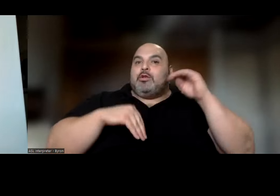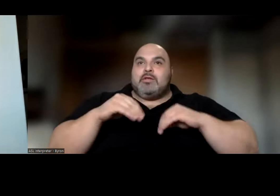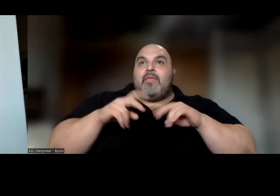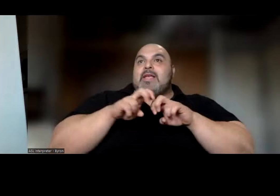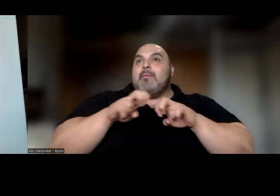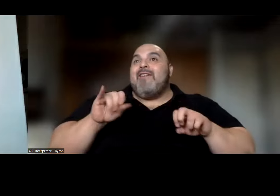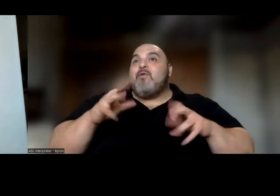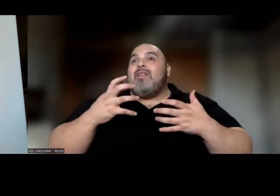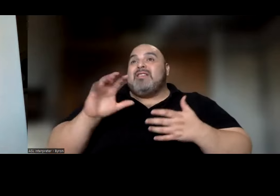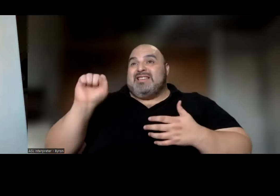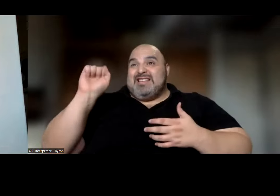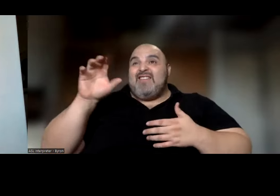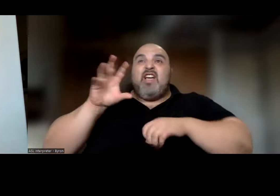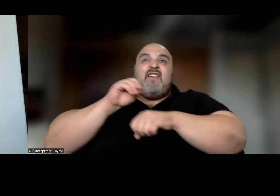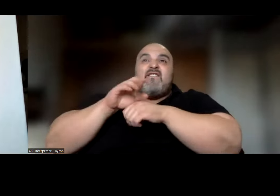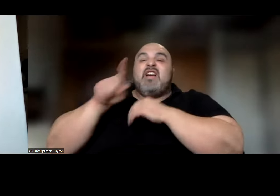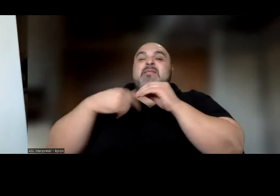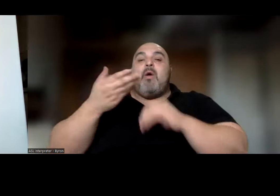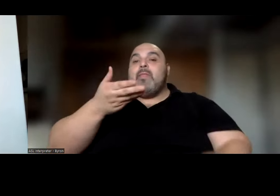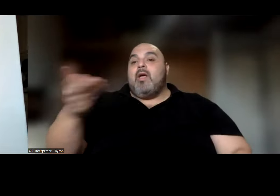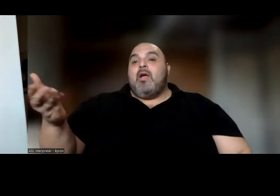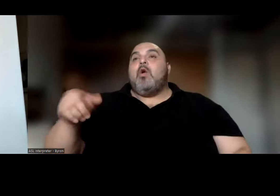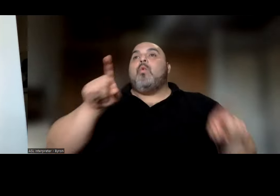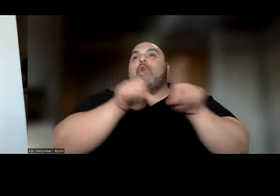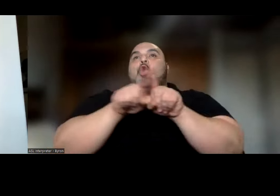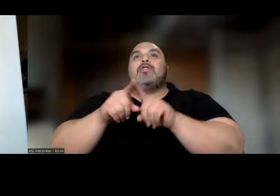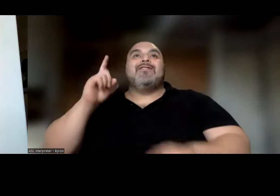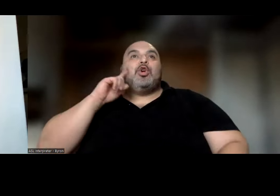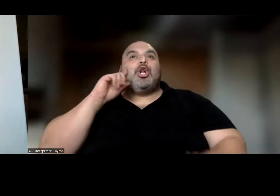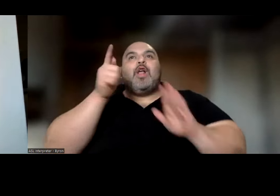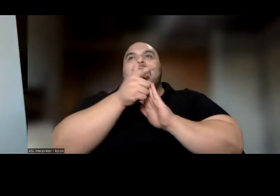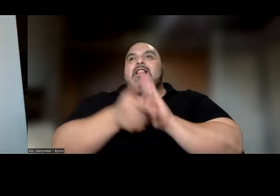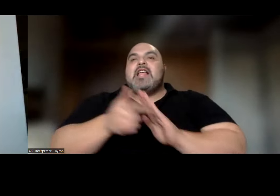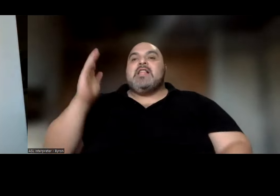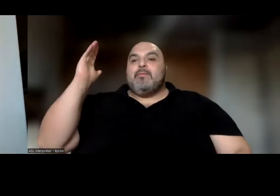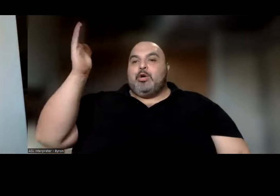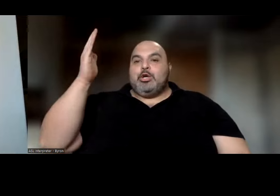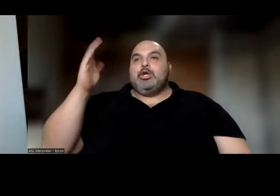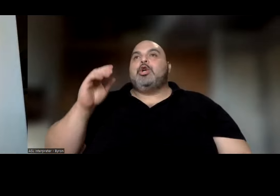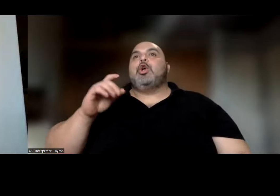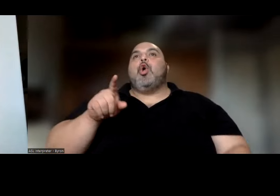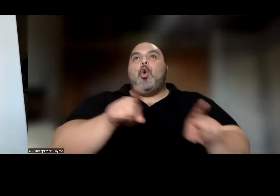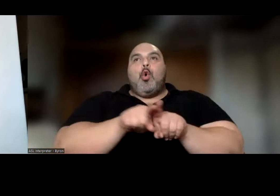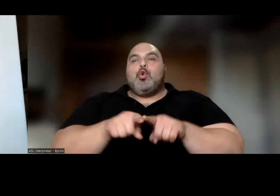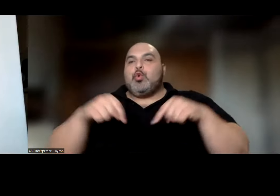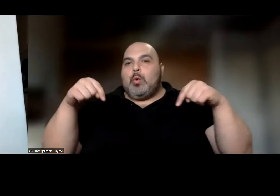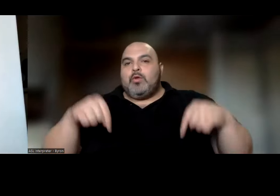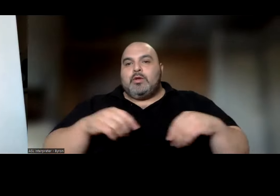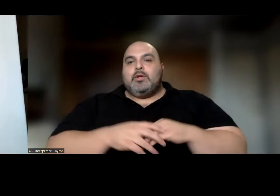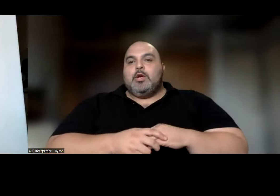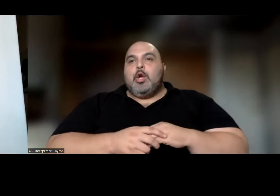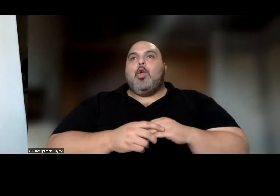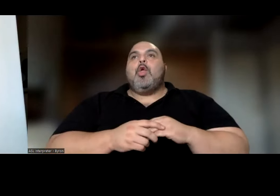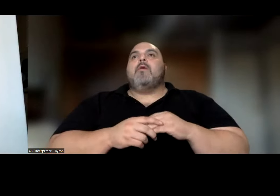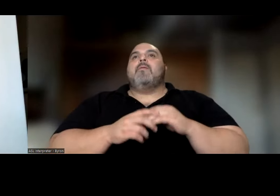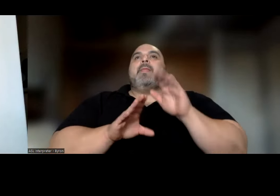advice about that. We also heard in the legislative presentation, as well as in this, sort of the progress